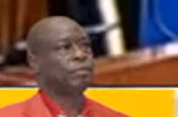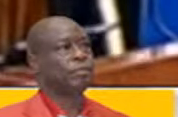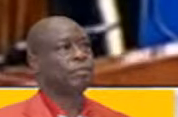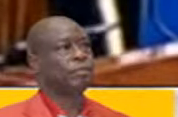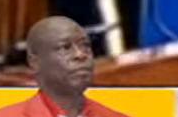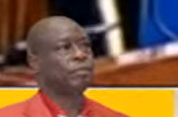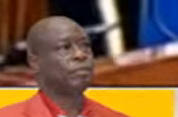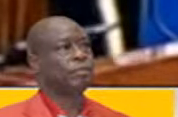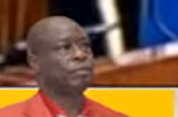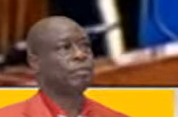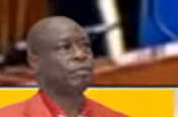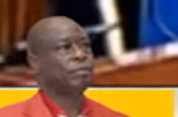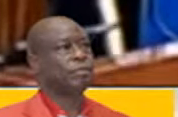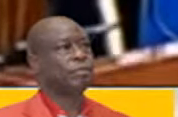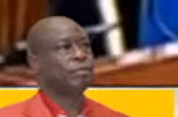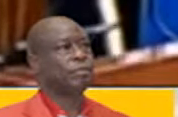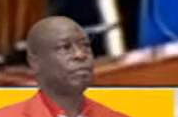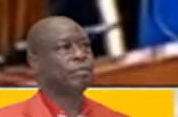Honorable Senators.